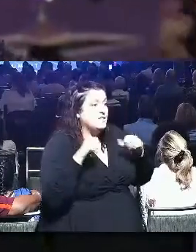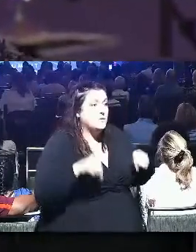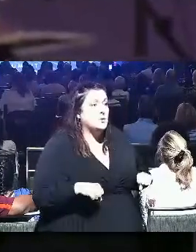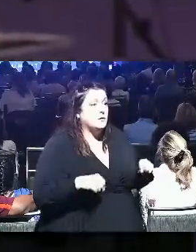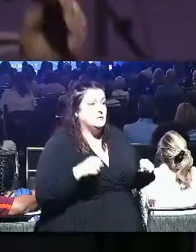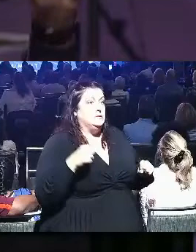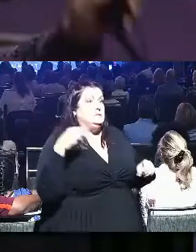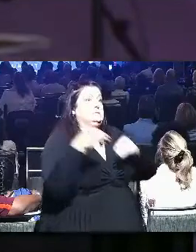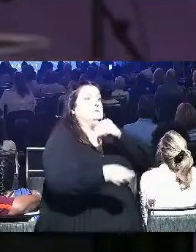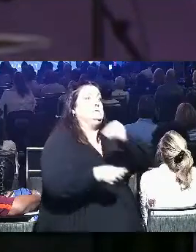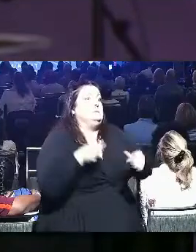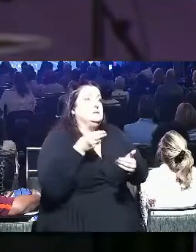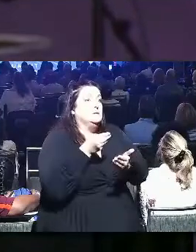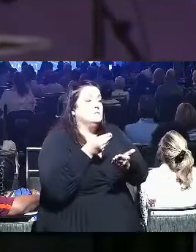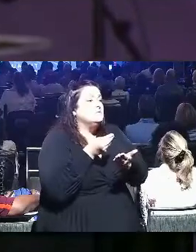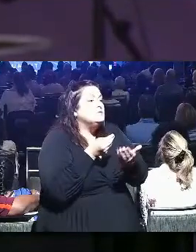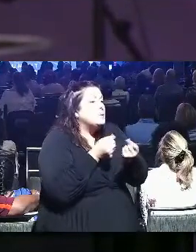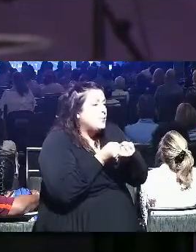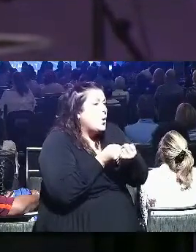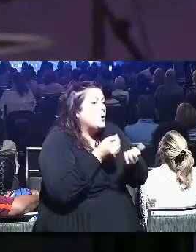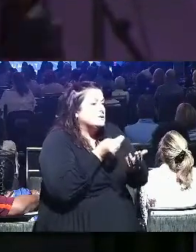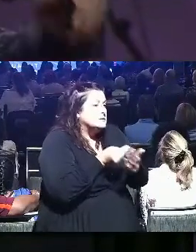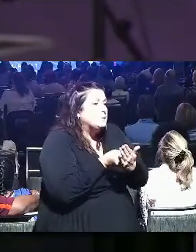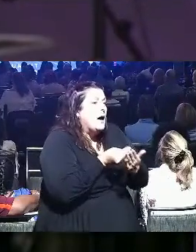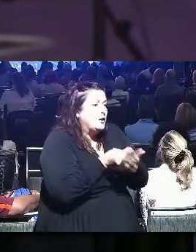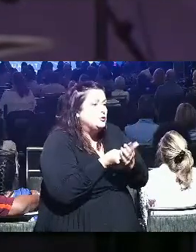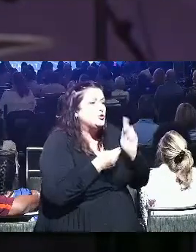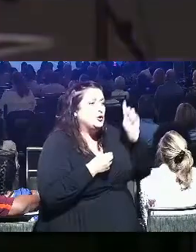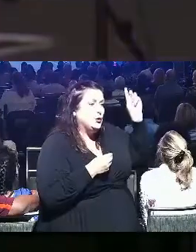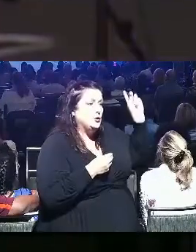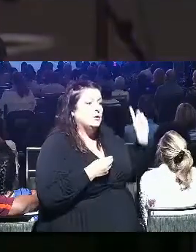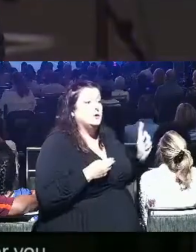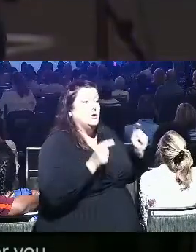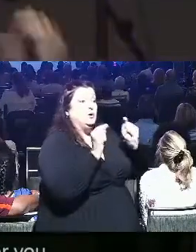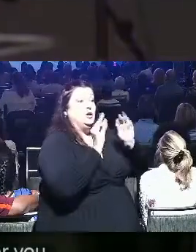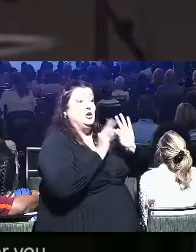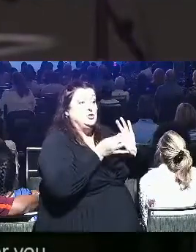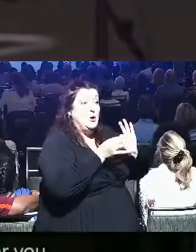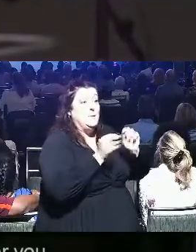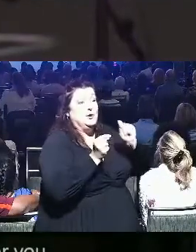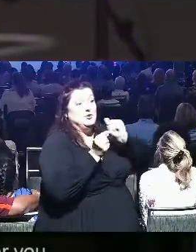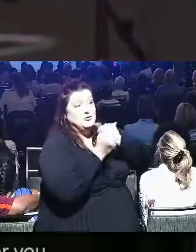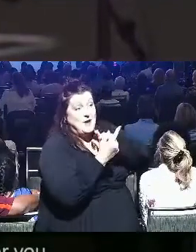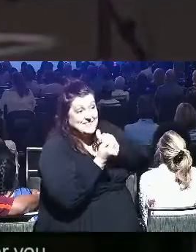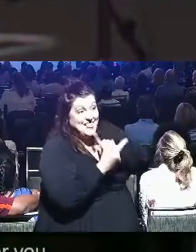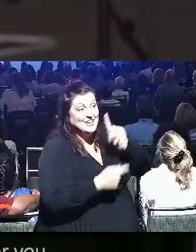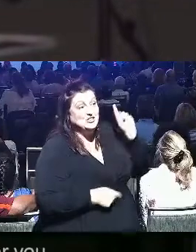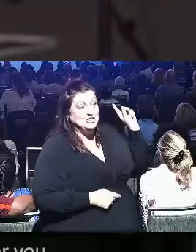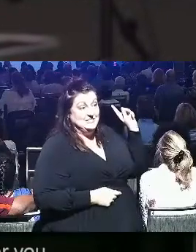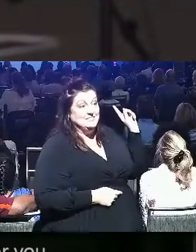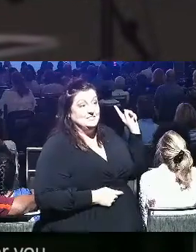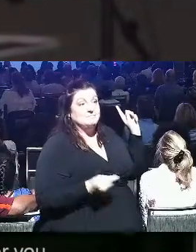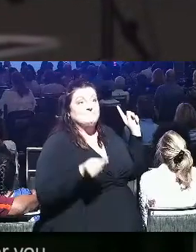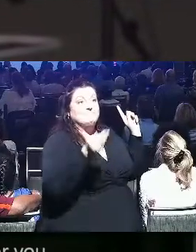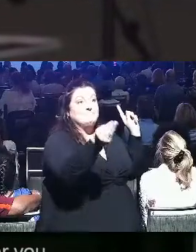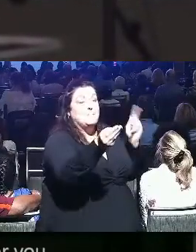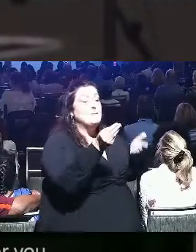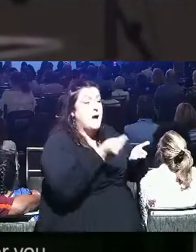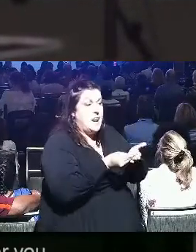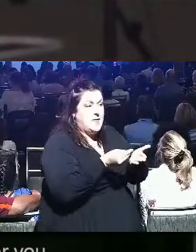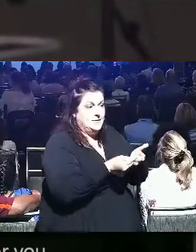we'll support you, we'll sponsor you, we'll provide translation. Here's money, use it for however you see